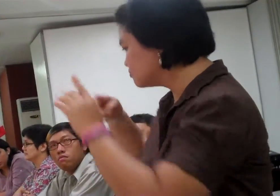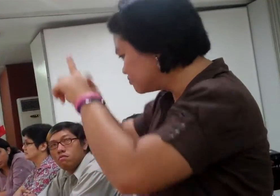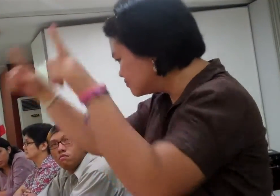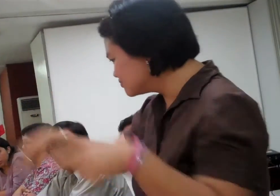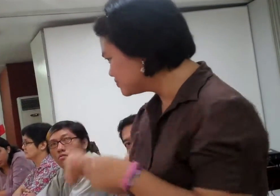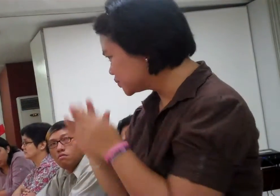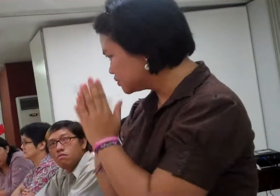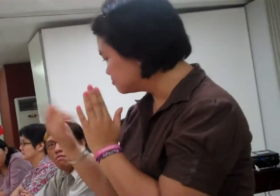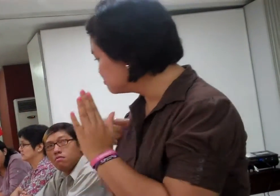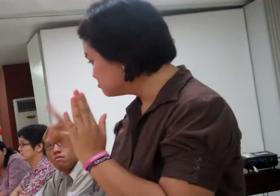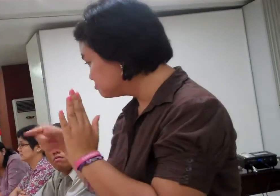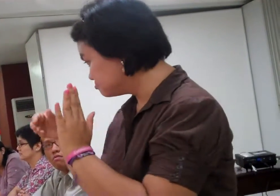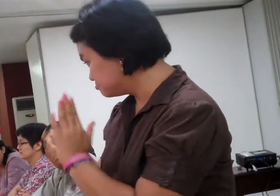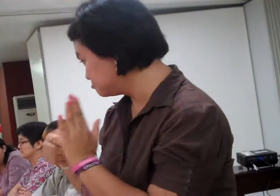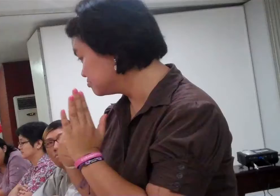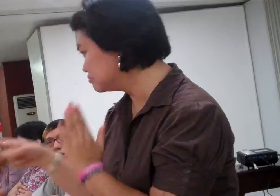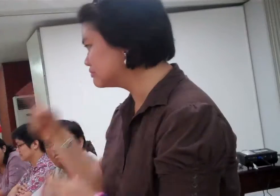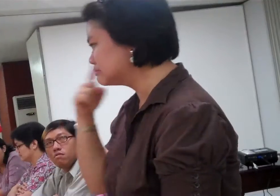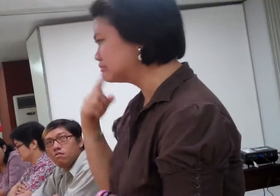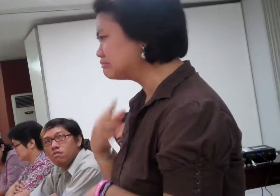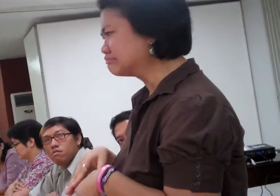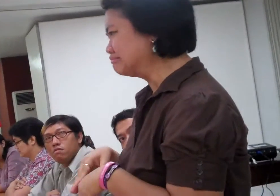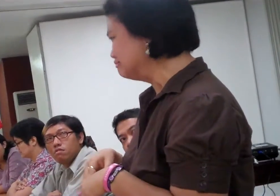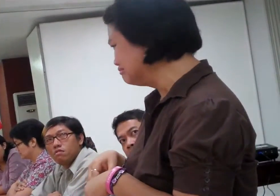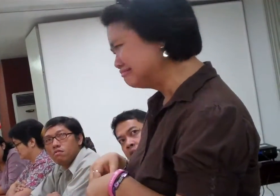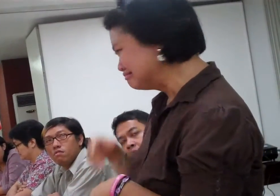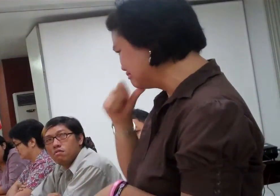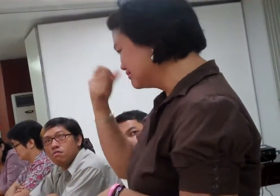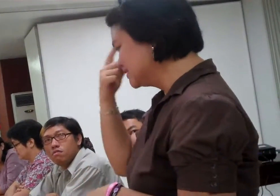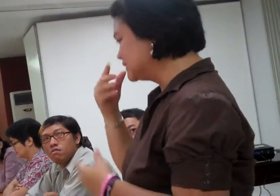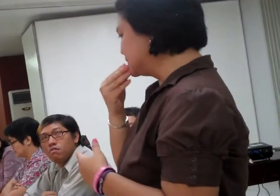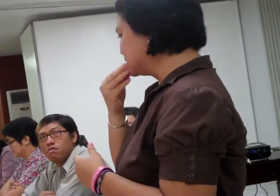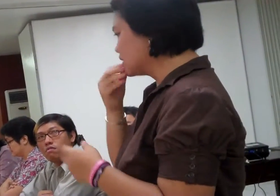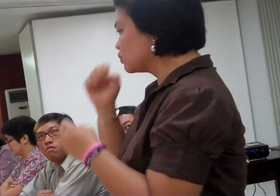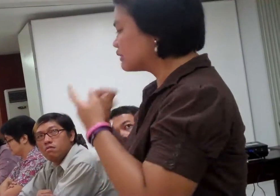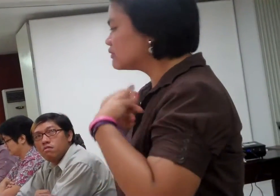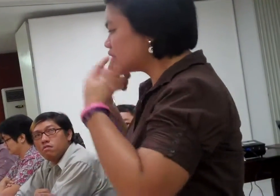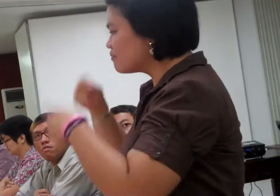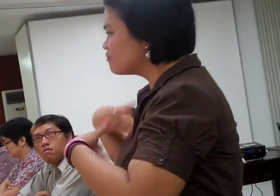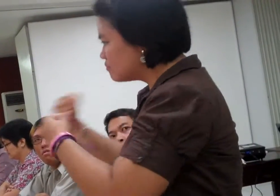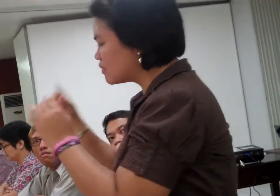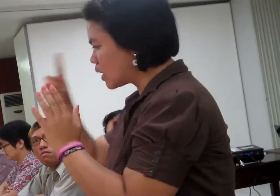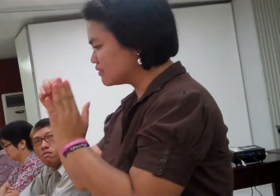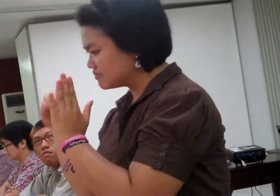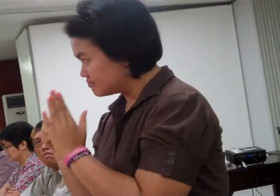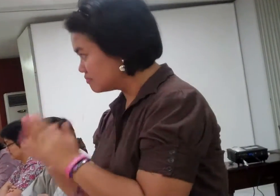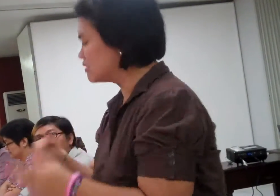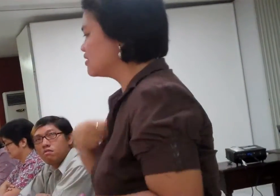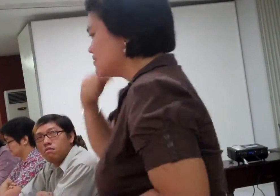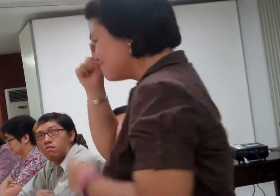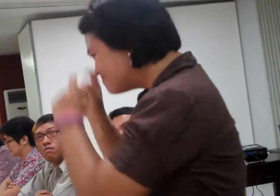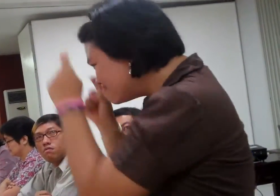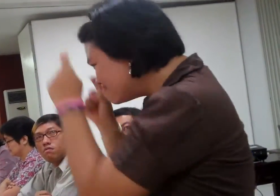more comfortable using Filipino Sign Language in a natural communication. I showed the storybook to a deaf